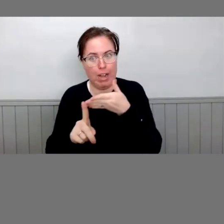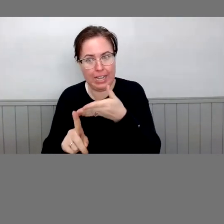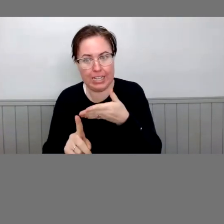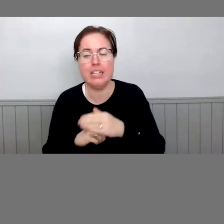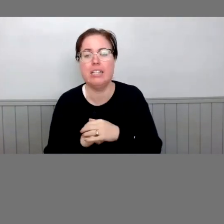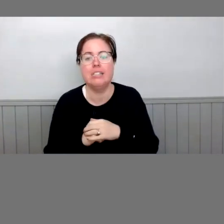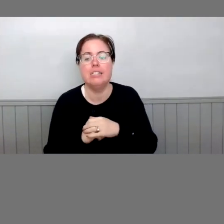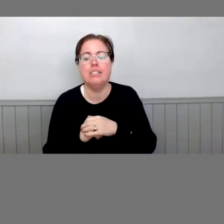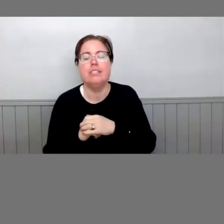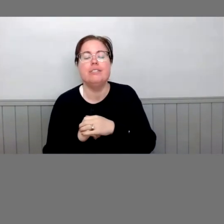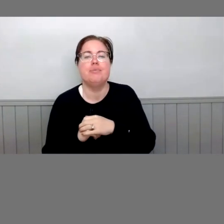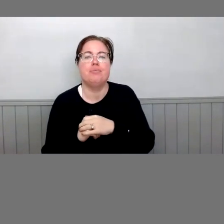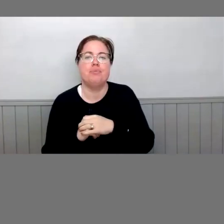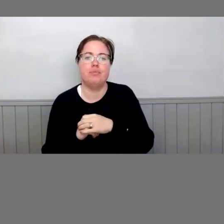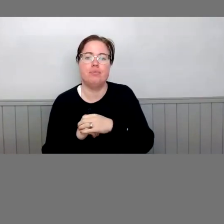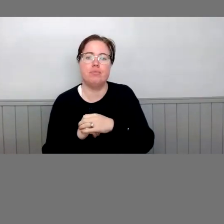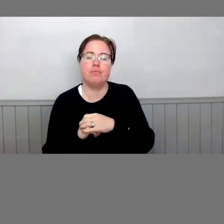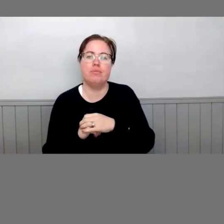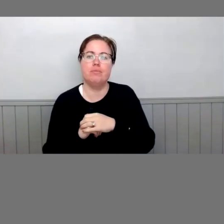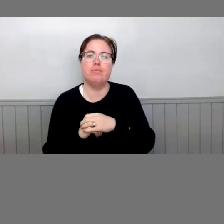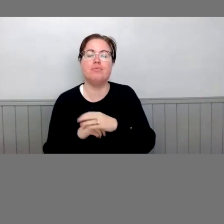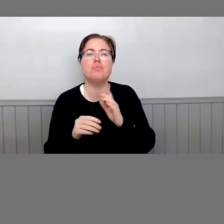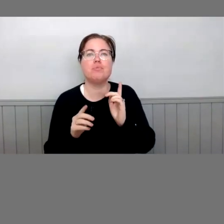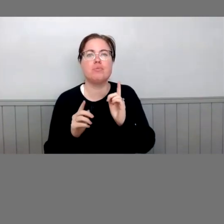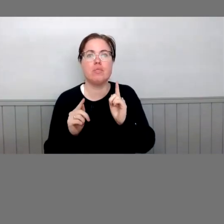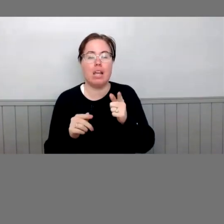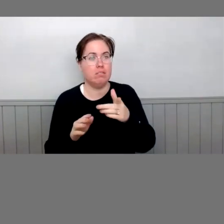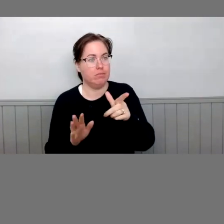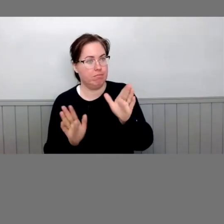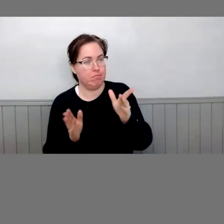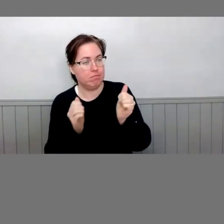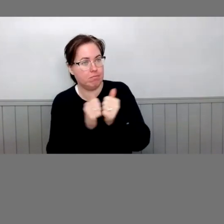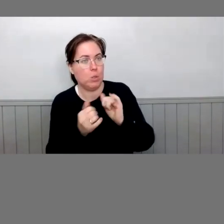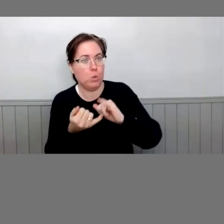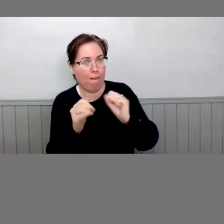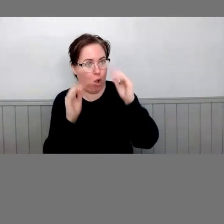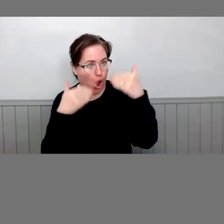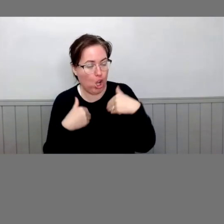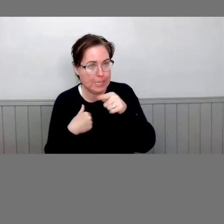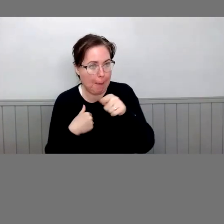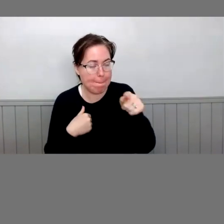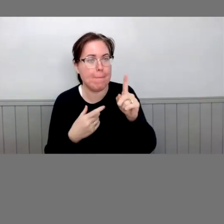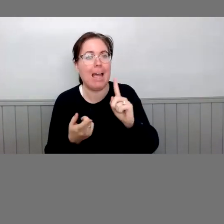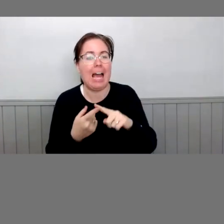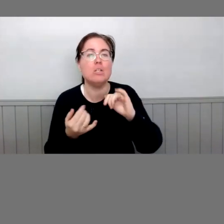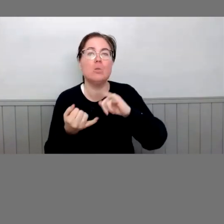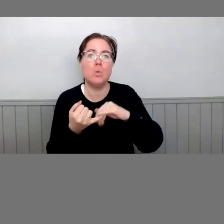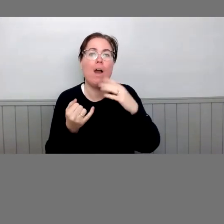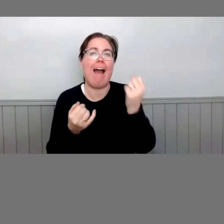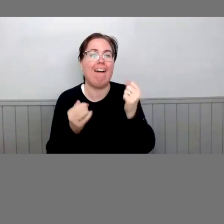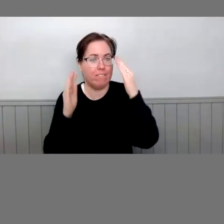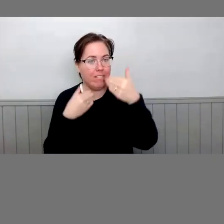We spoke to people who had autism and then people who had a co-occurring